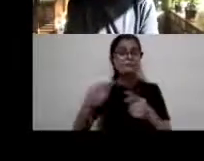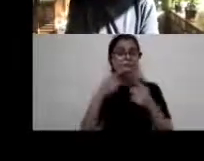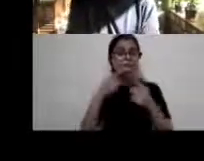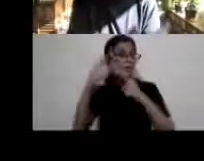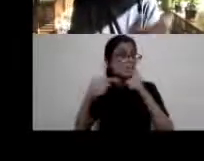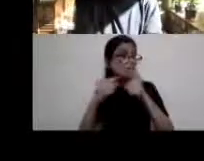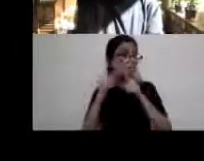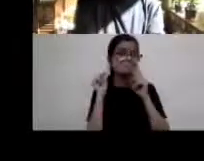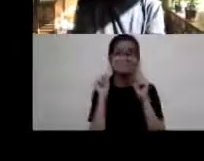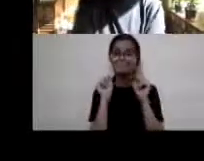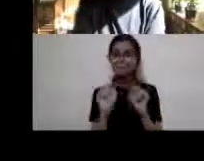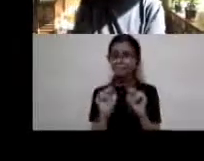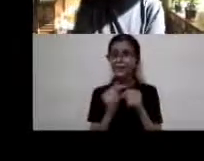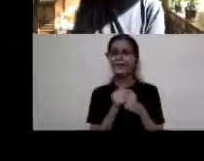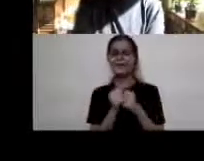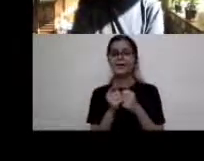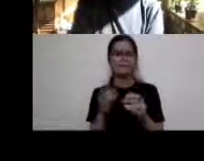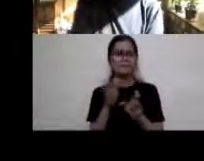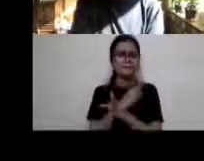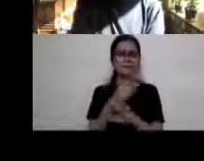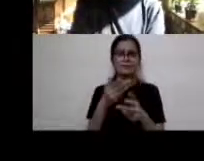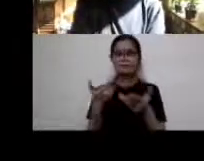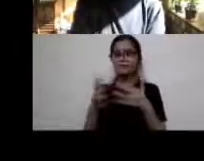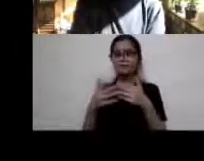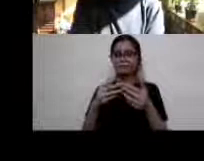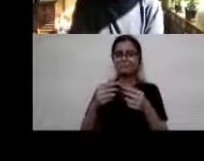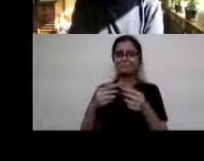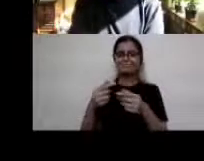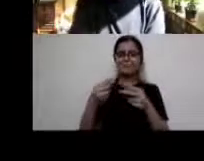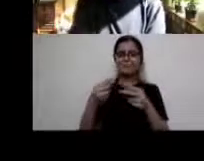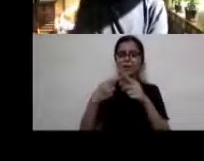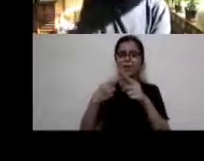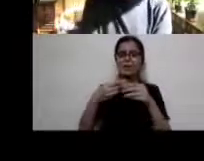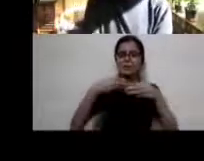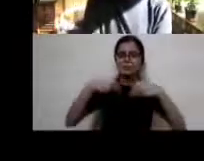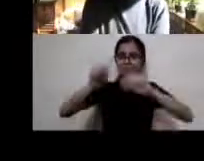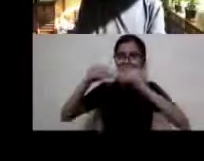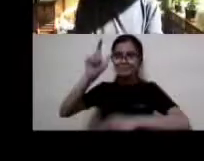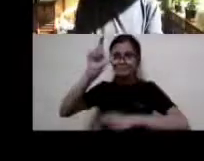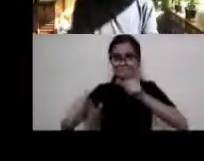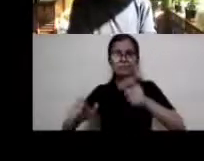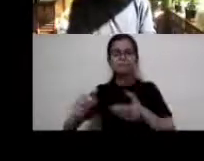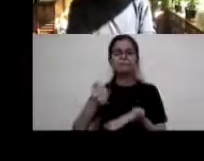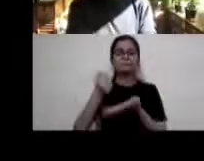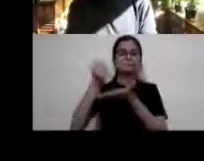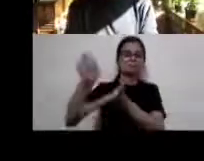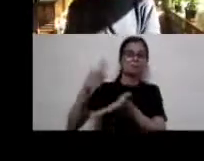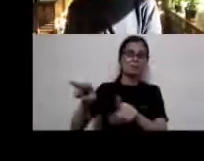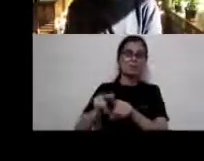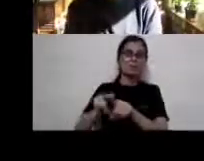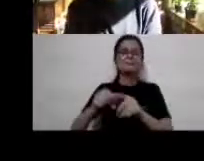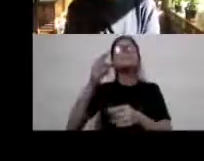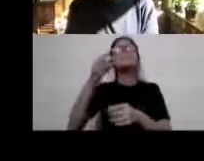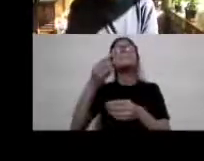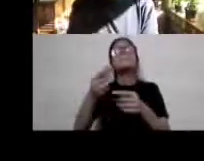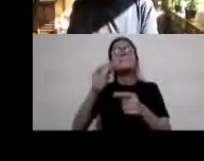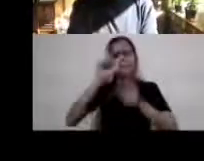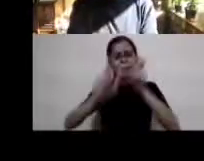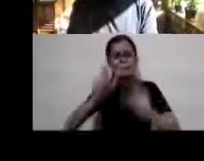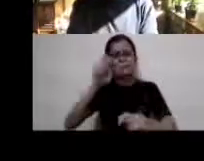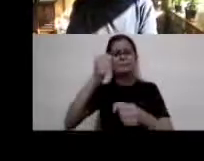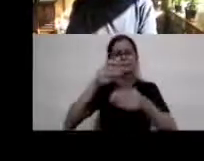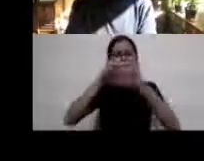about it before anything is put on tender. And this is something that the public bodies and a lot of